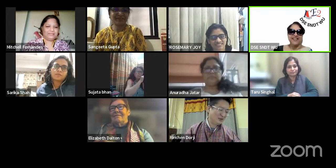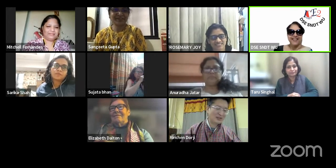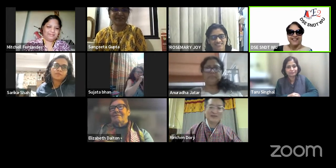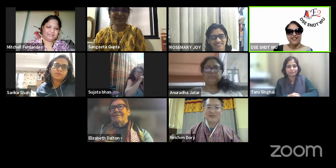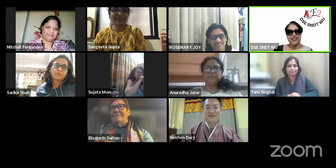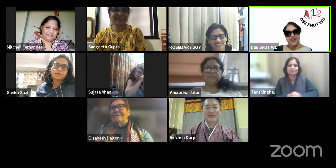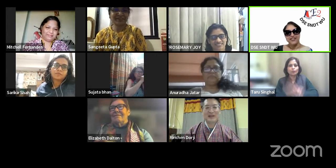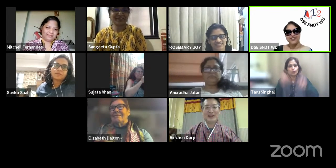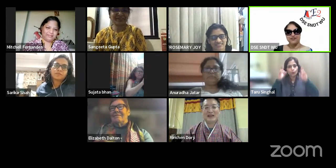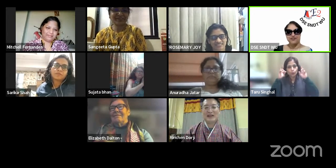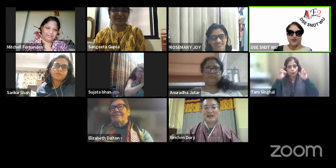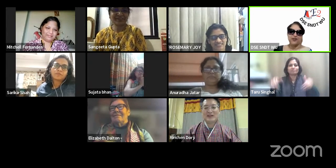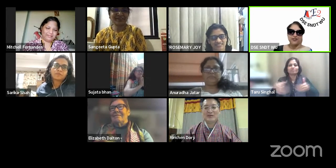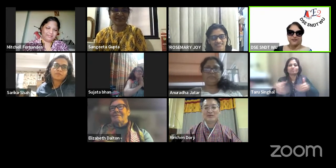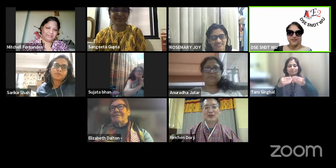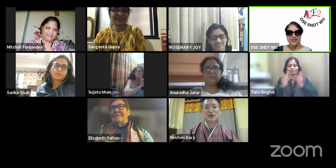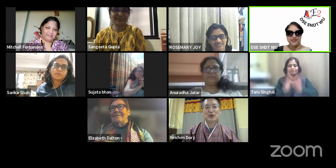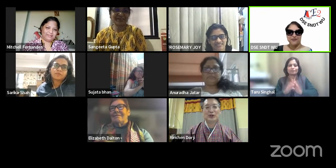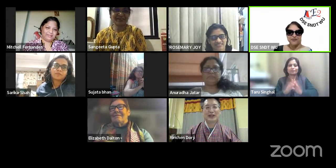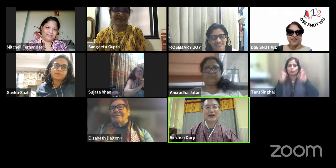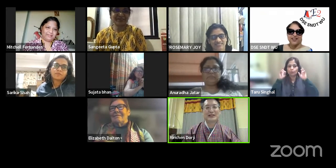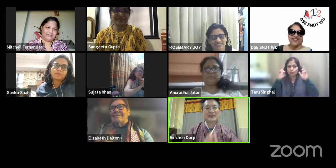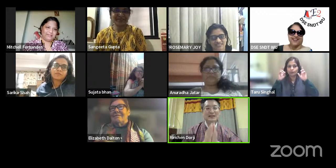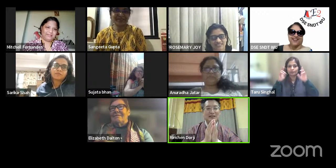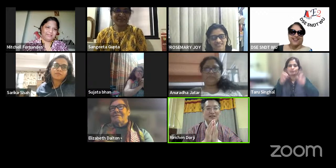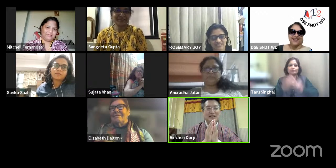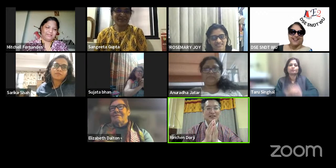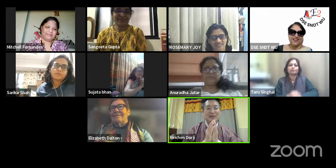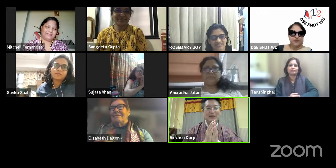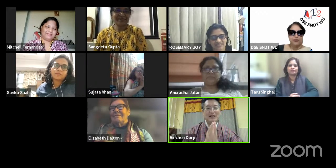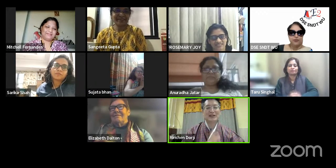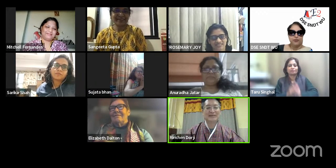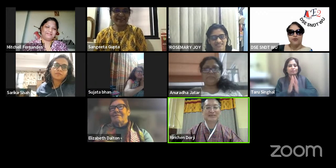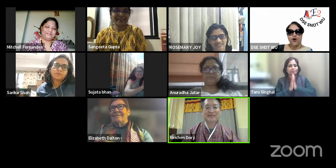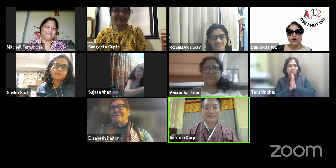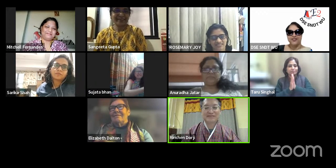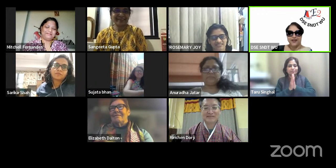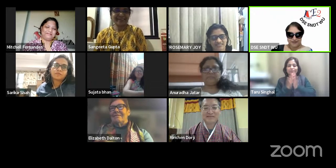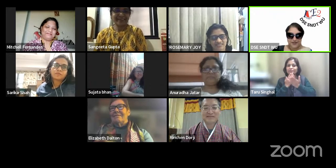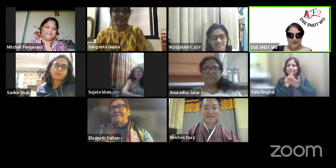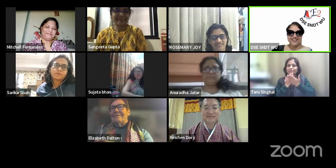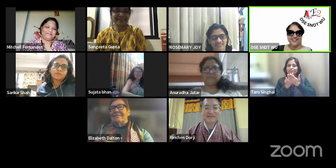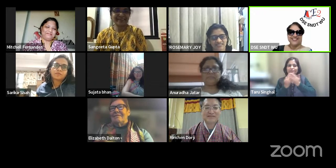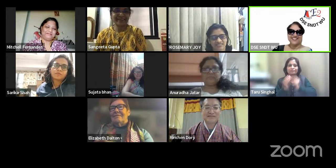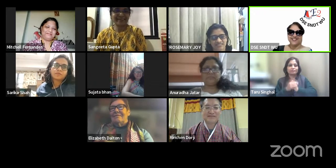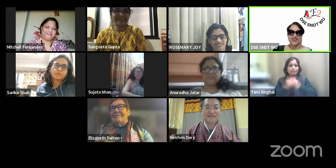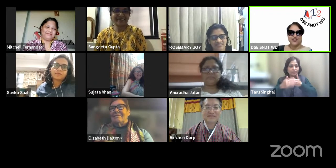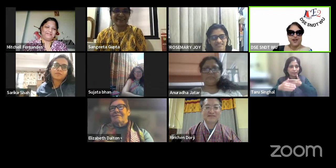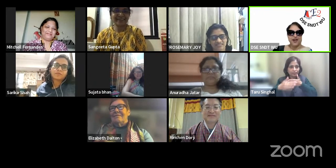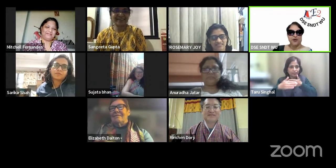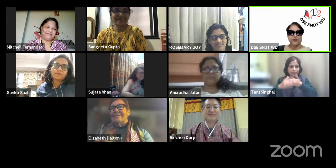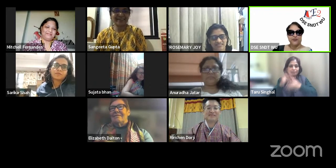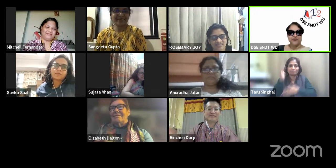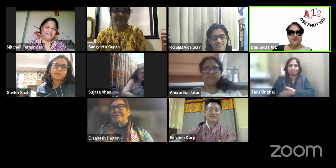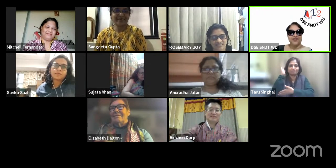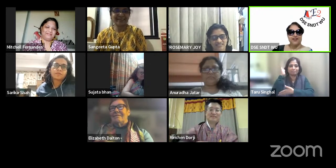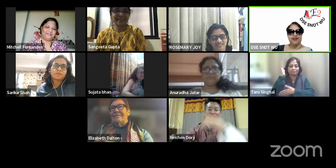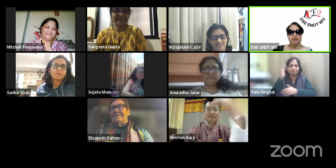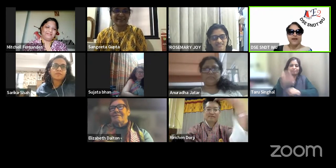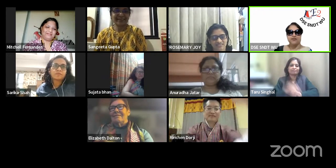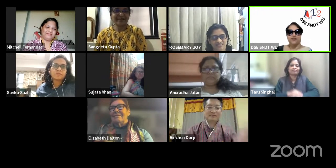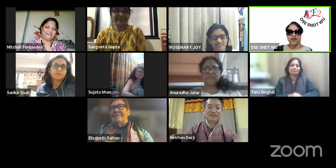to meet again and interact for a longer duration. Yeah, yes. So It's we'll nice. move on to the next session now.